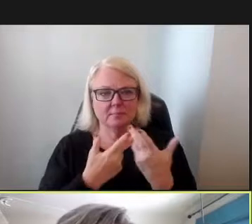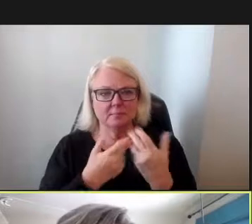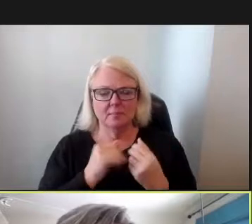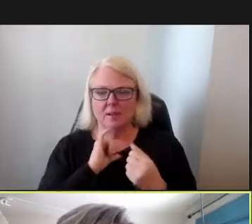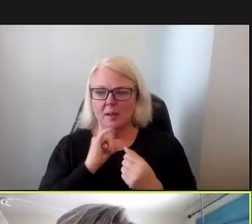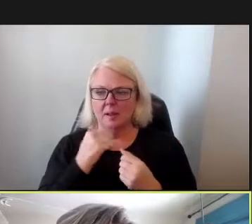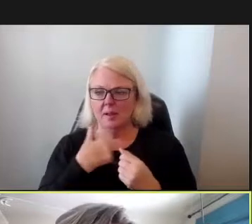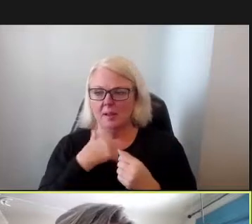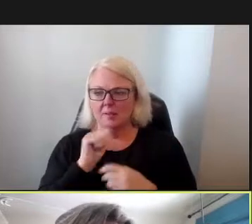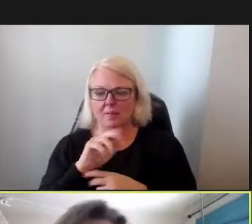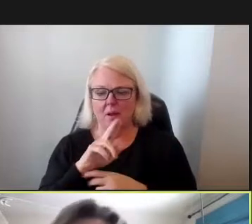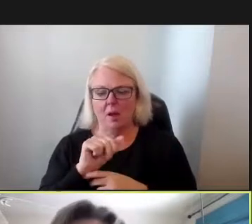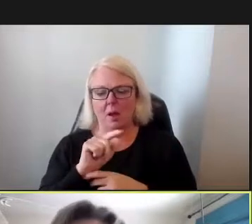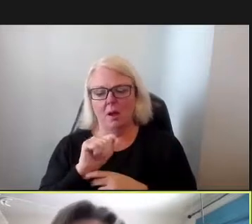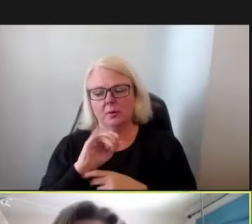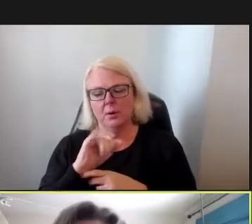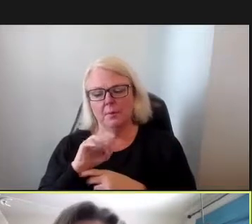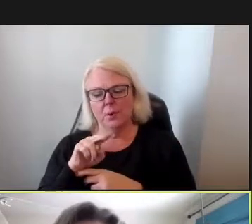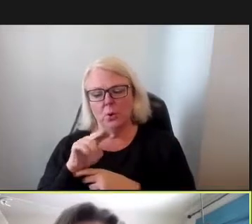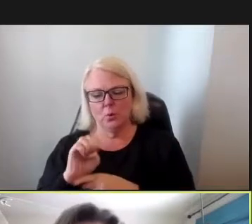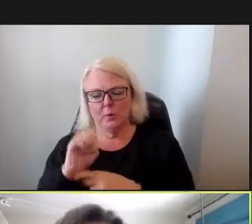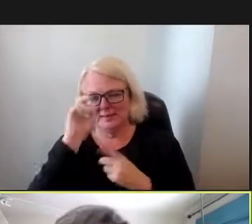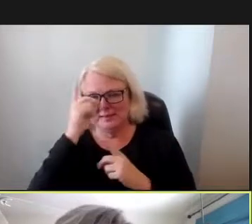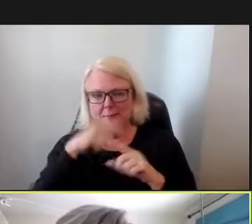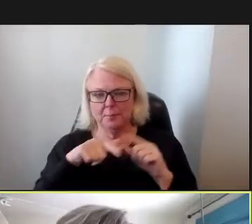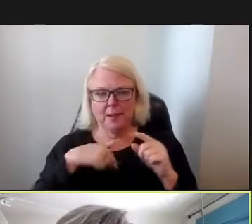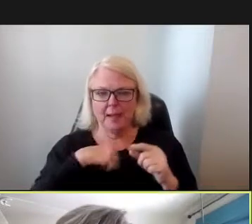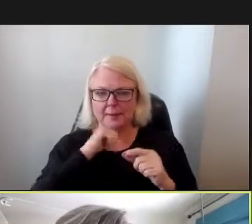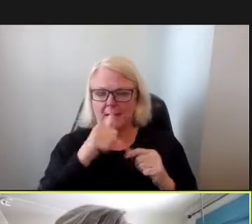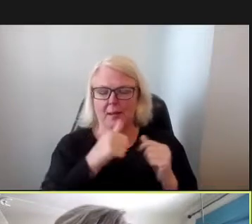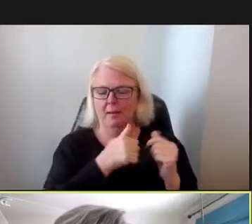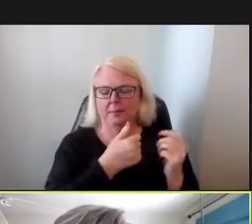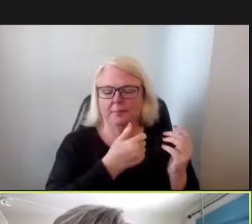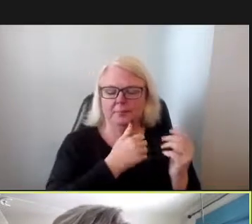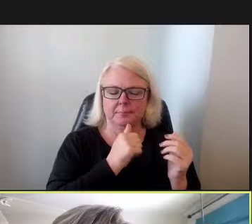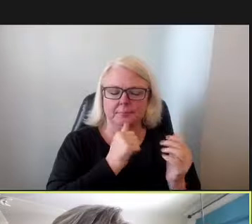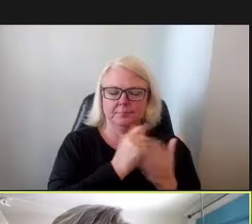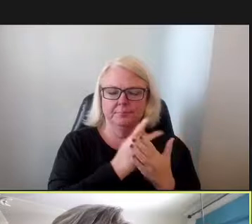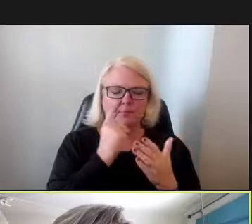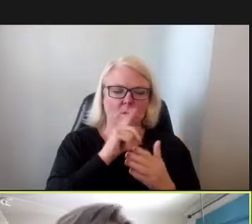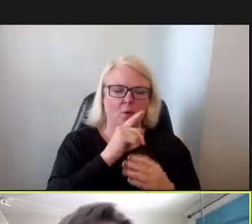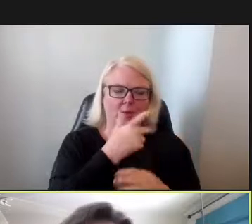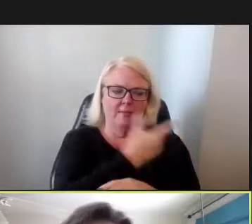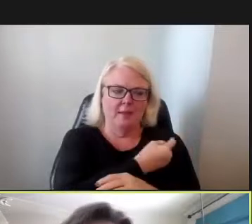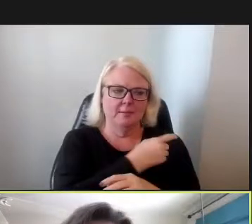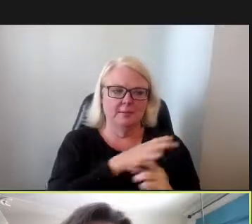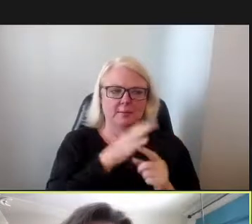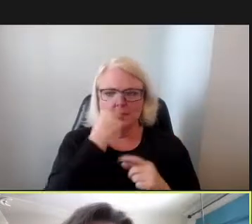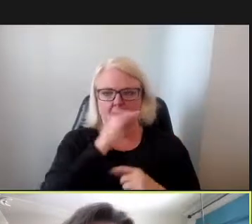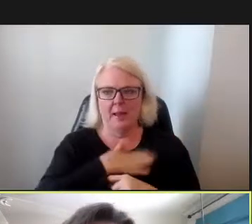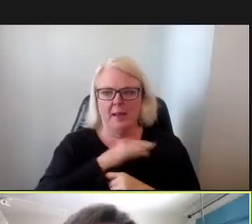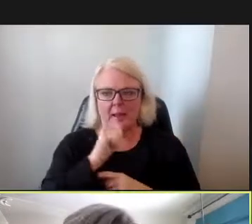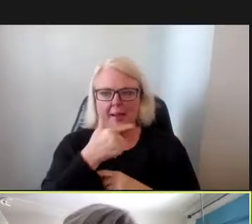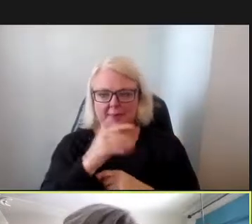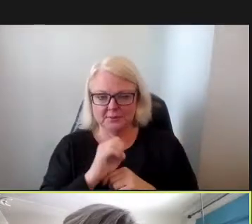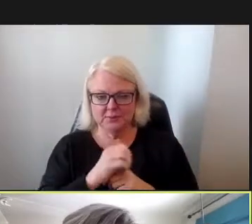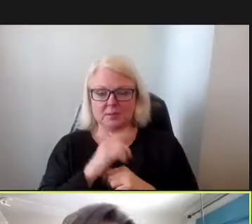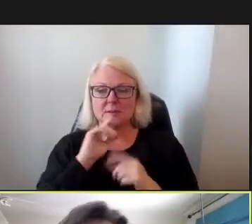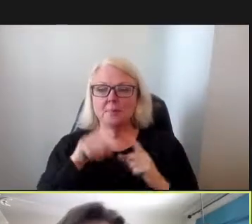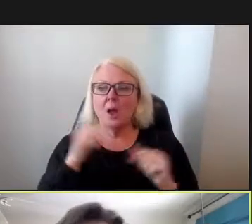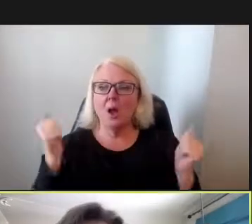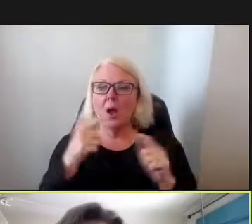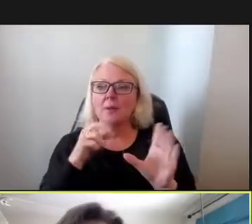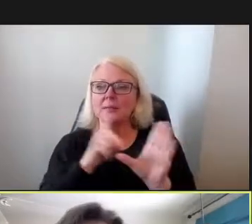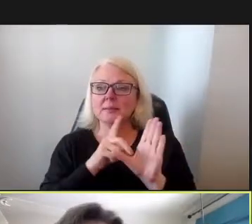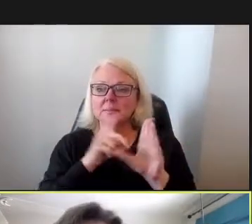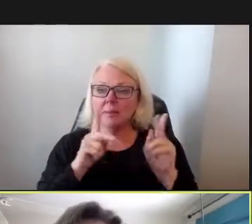an autoimmune disease, but I don't qualify for the vaccine except by my age. It's also about all the disabled people I know and